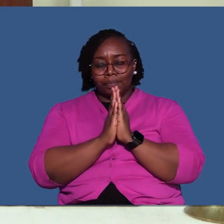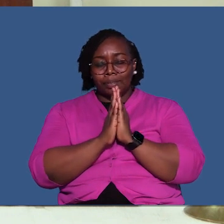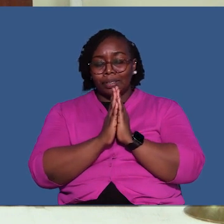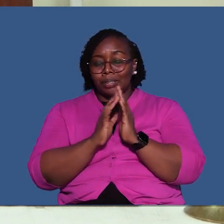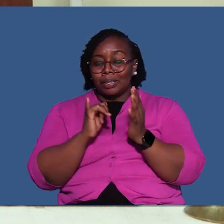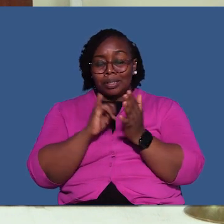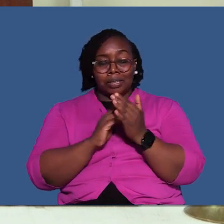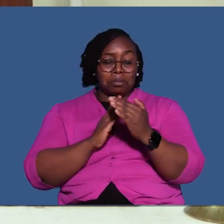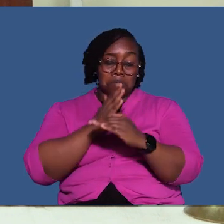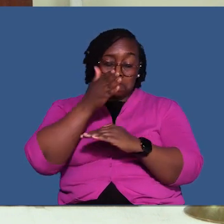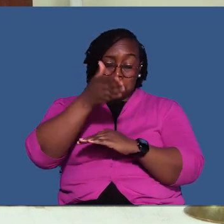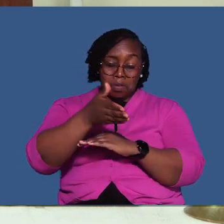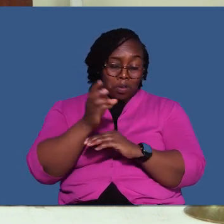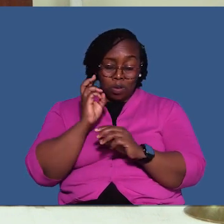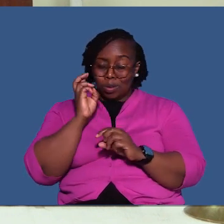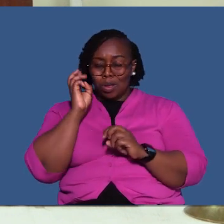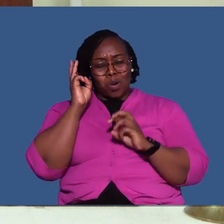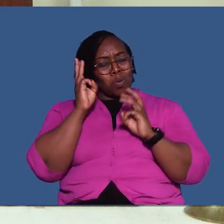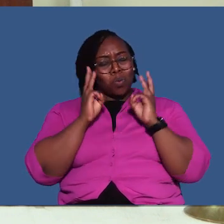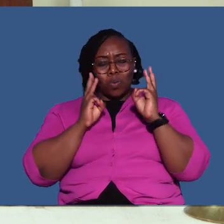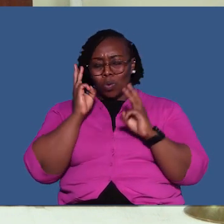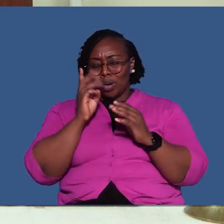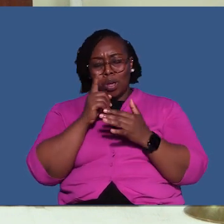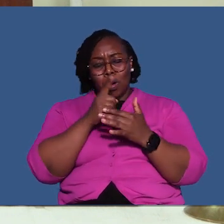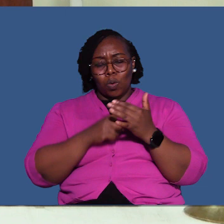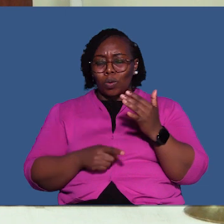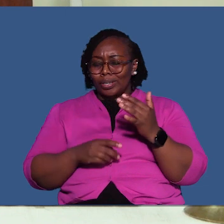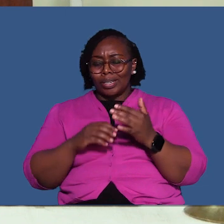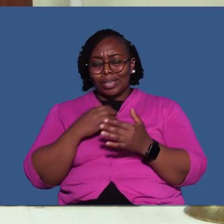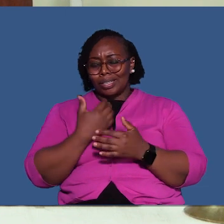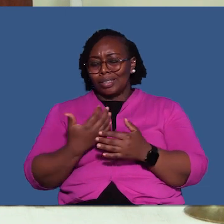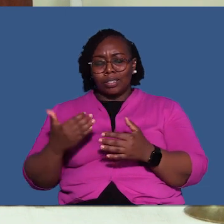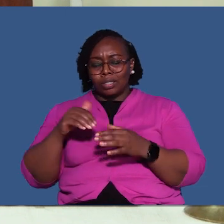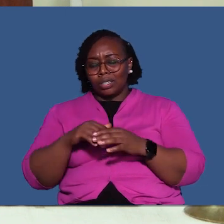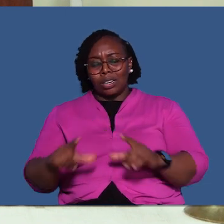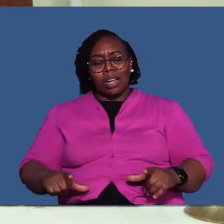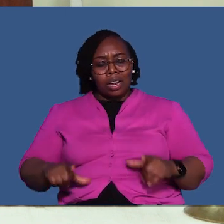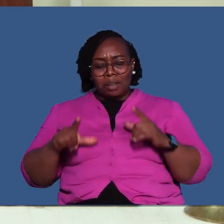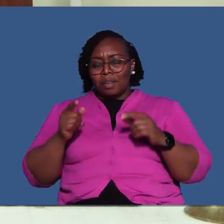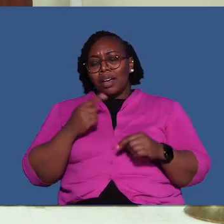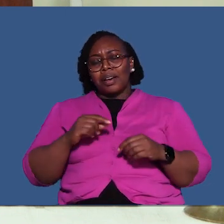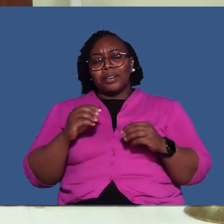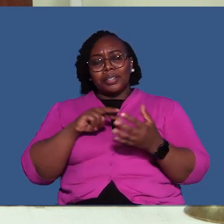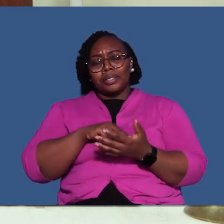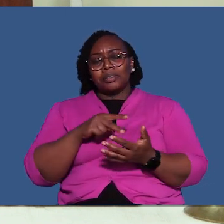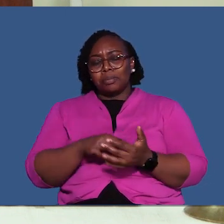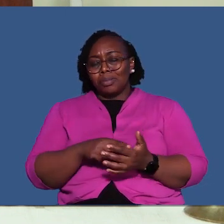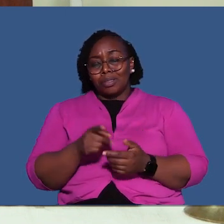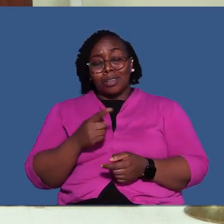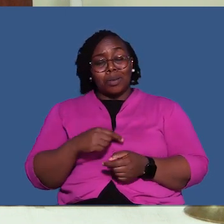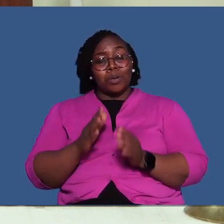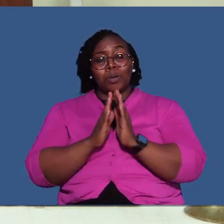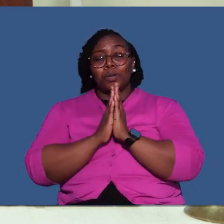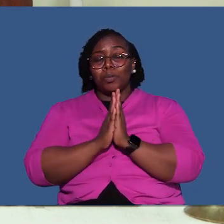that beyond wondering what certain things in our lives may mean, we pray that we will